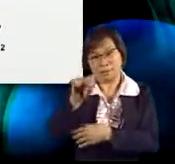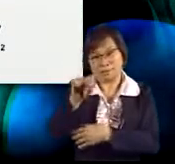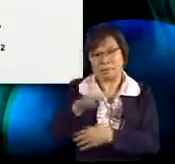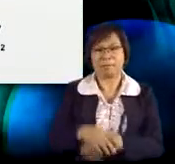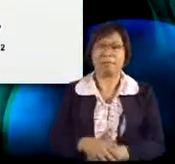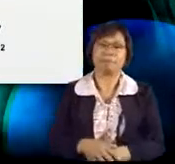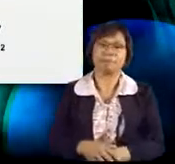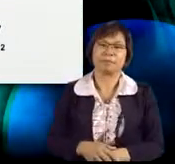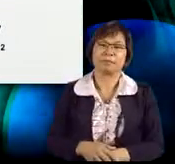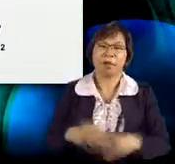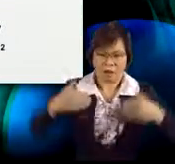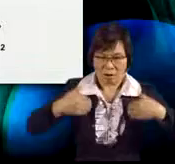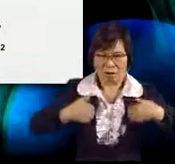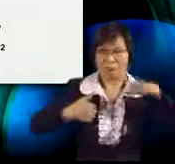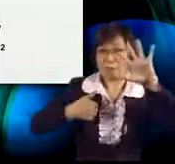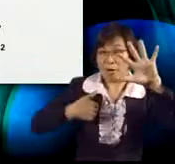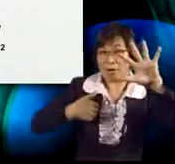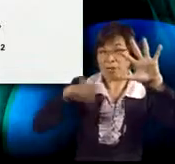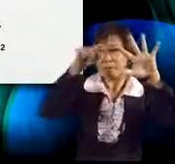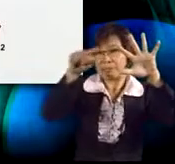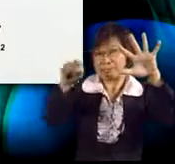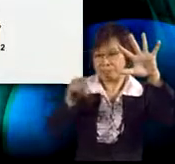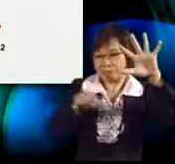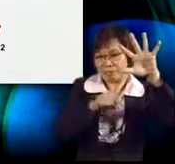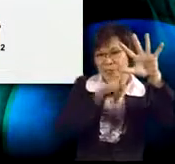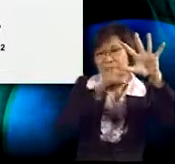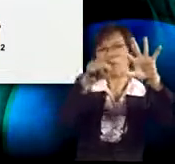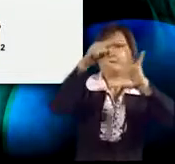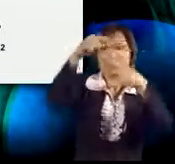1. Pentagons, which have 5 sides.